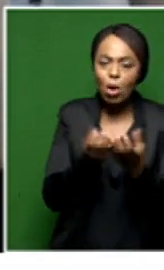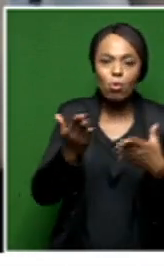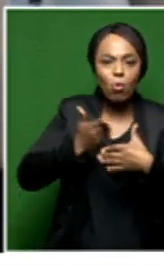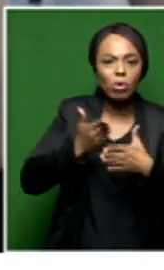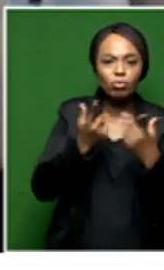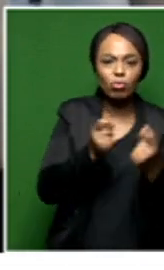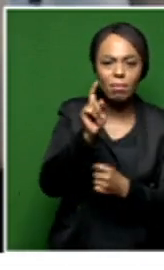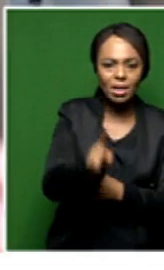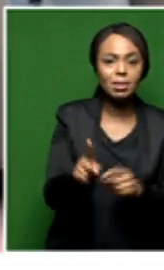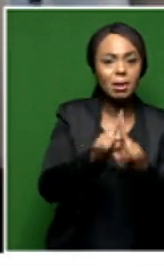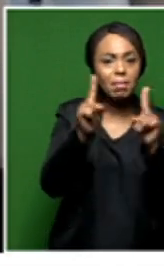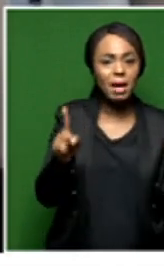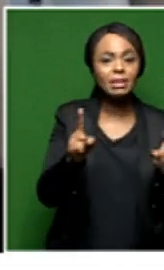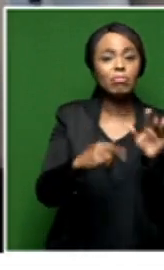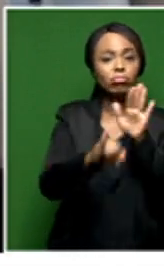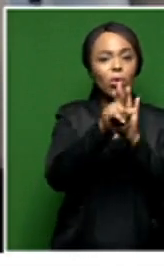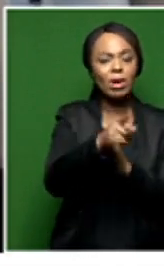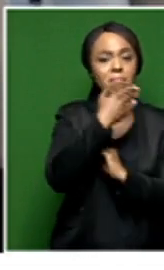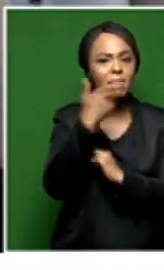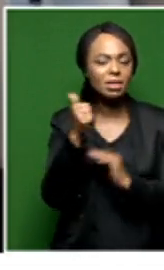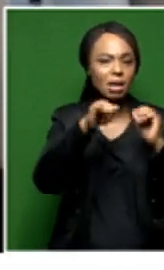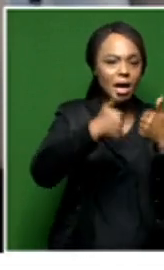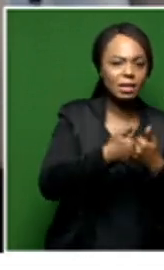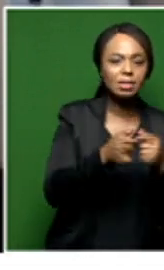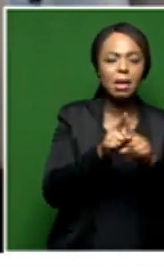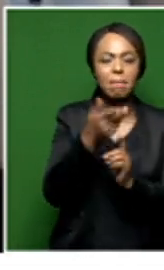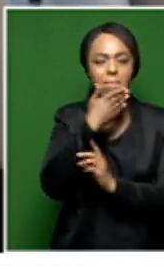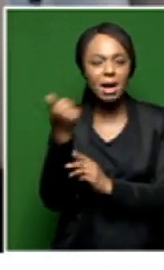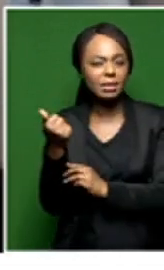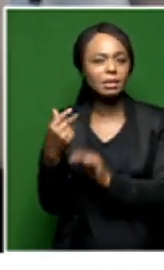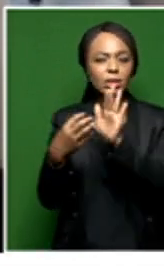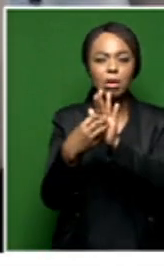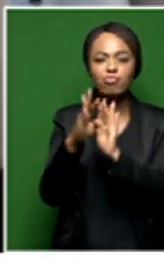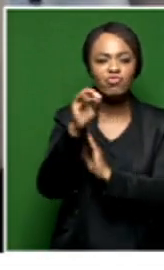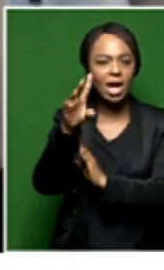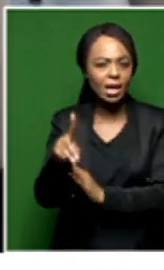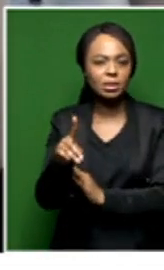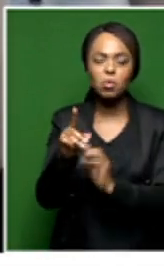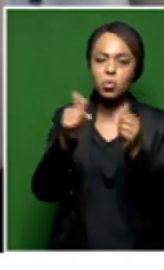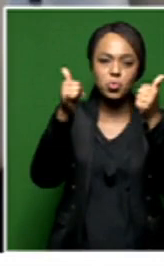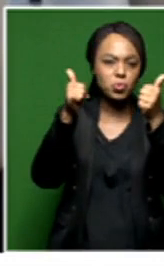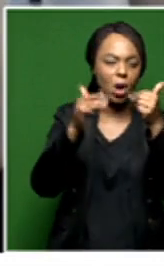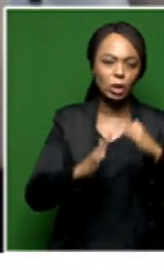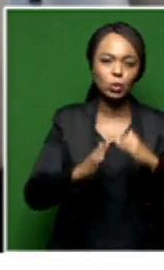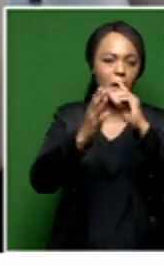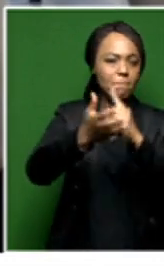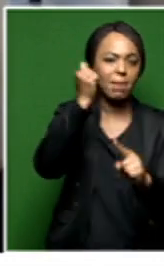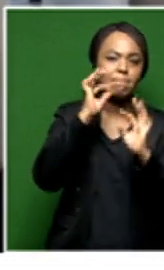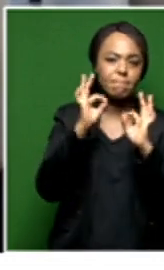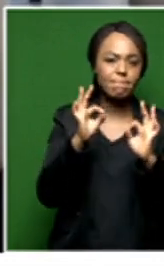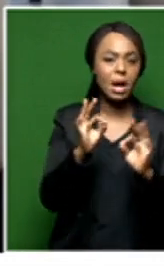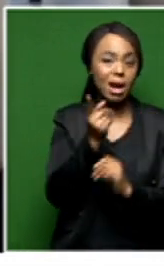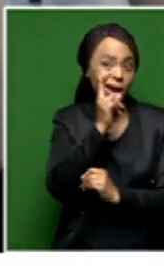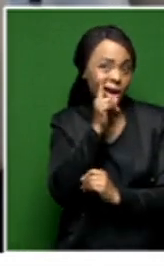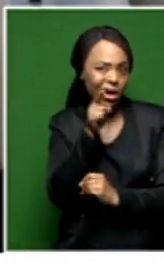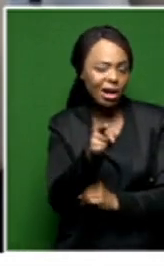done. What we do find is the best agencies and the best brands, they tick the boxes. They're perfect when it comes to it. What we've got to watch out